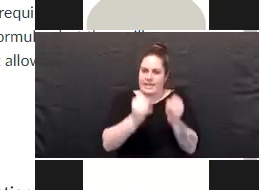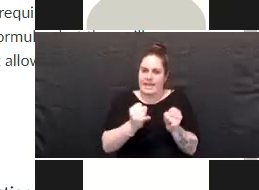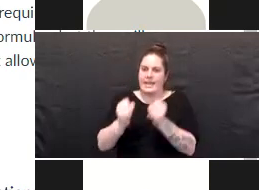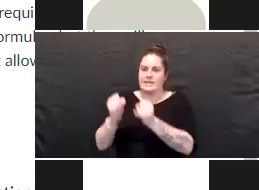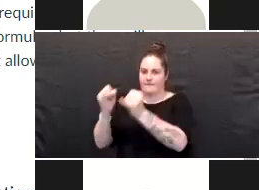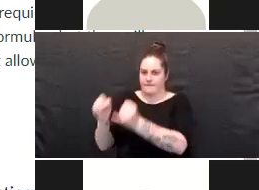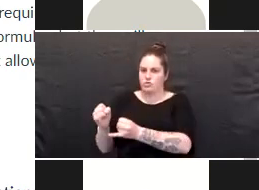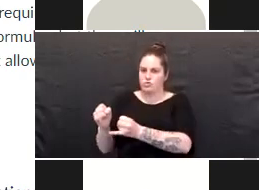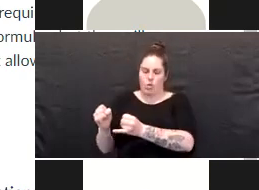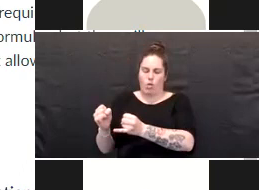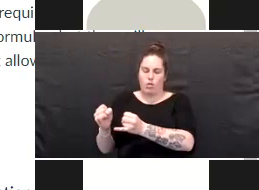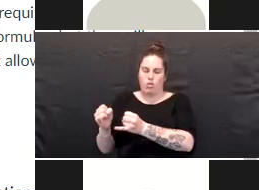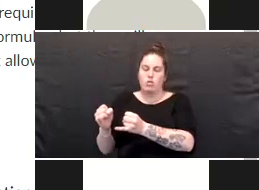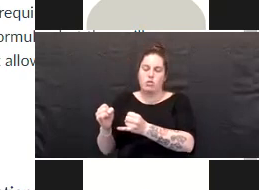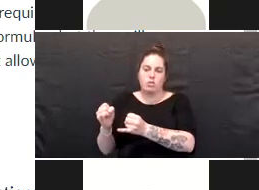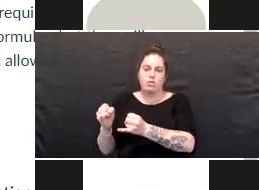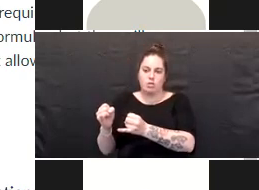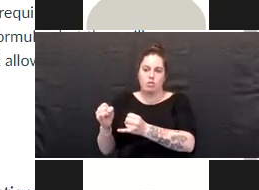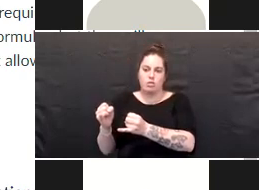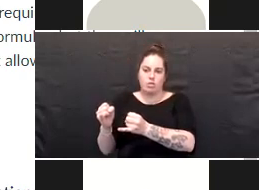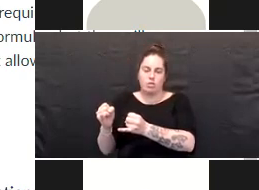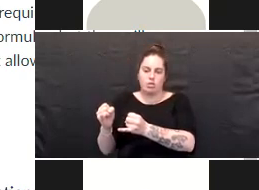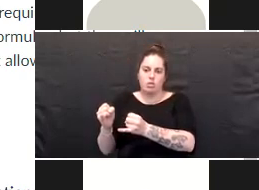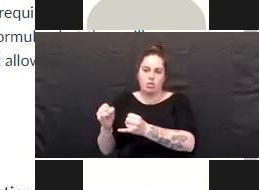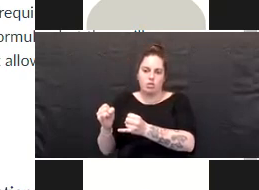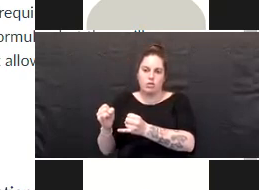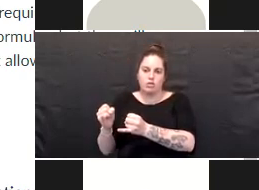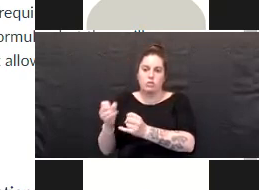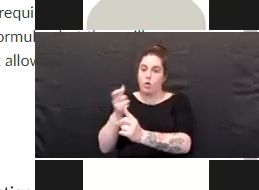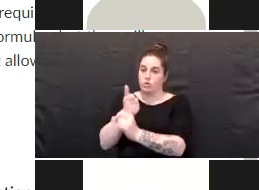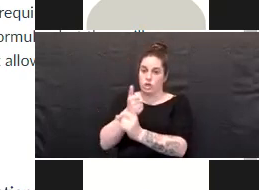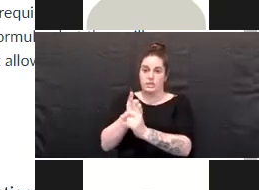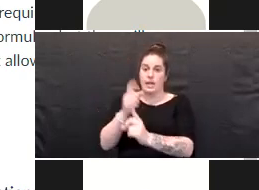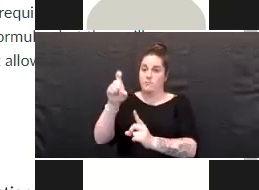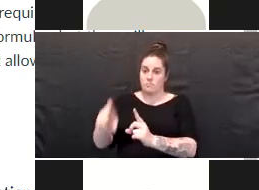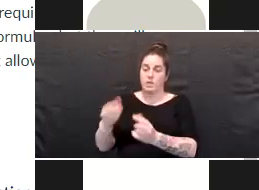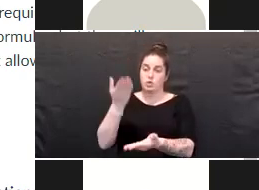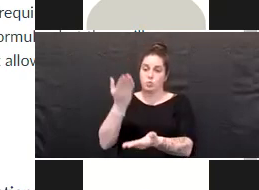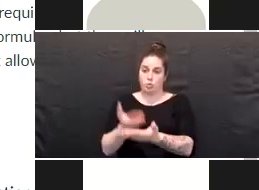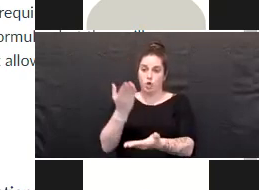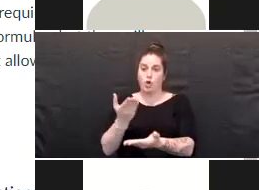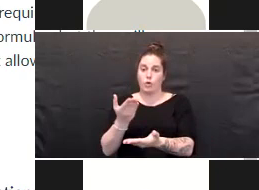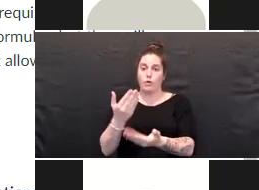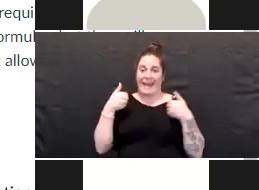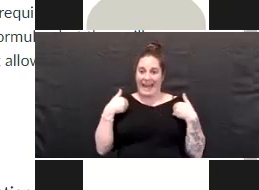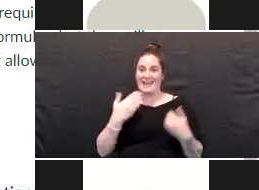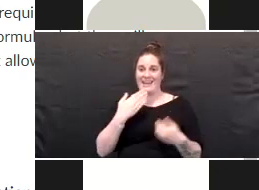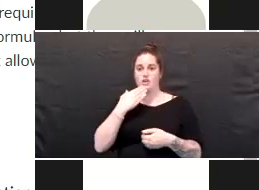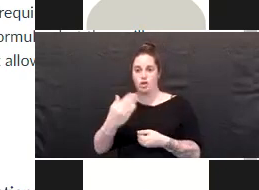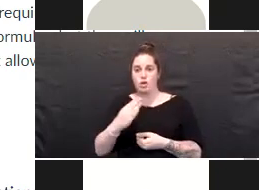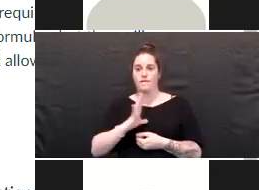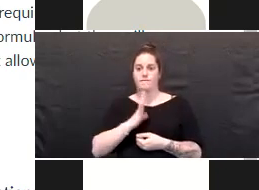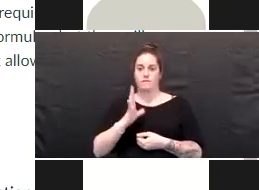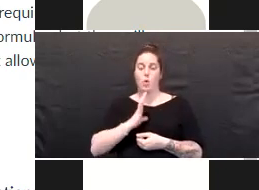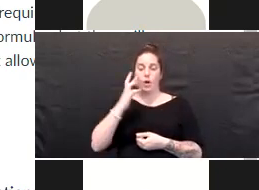basis. So, you know, you will have to substantiate why you missed the exam and